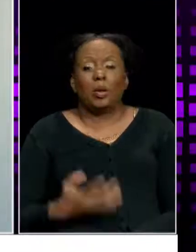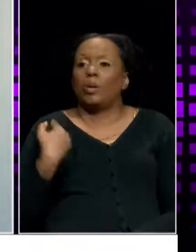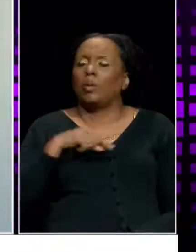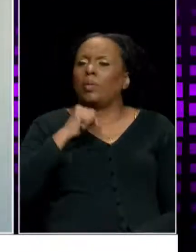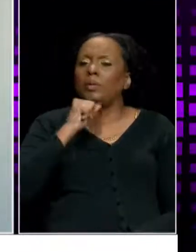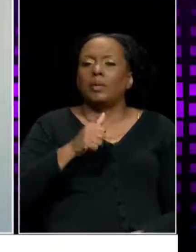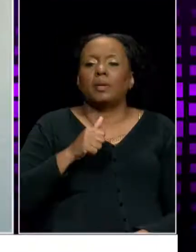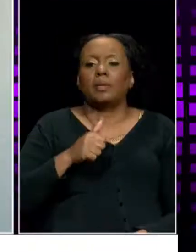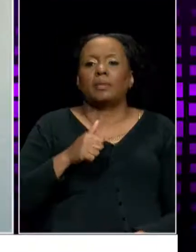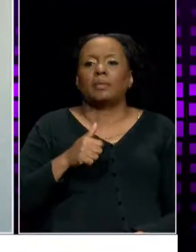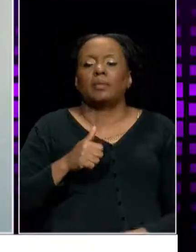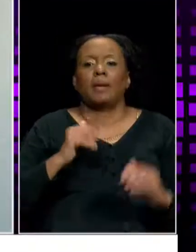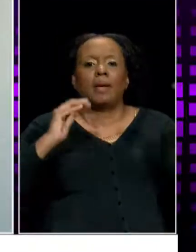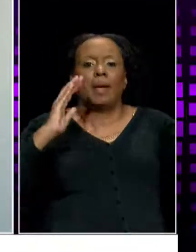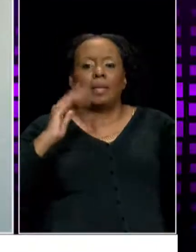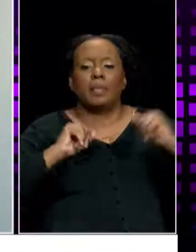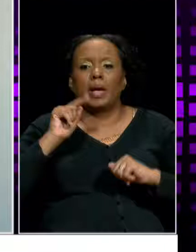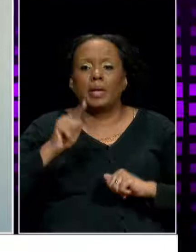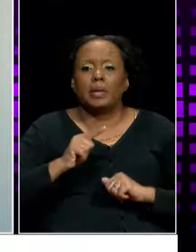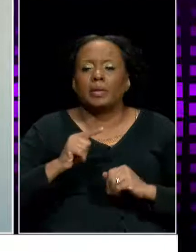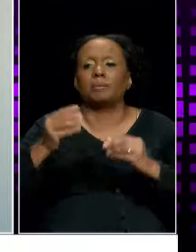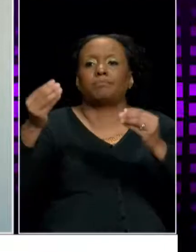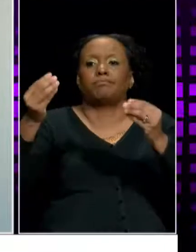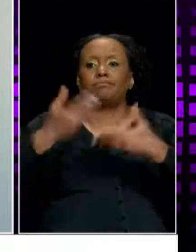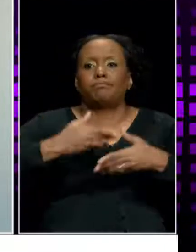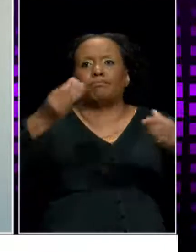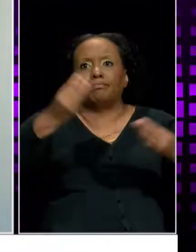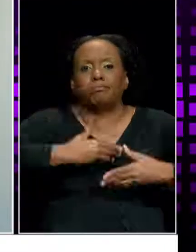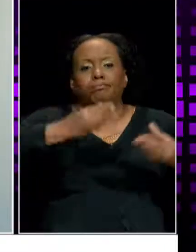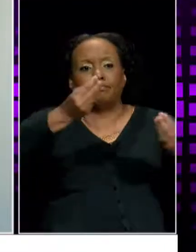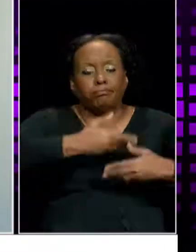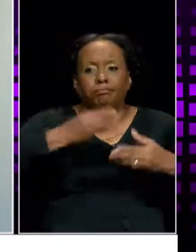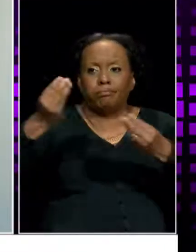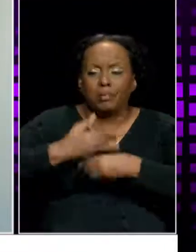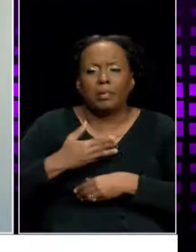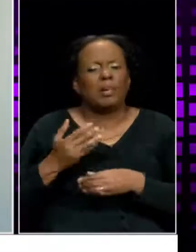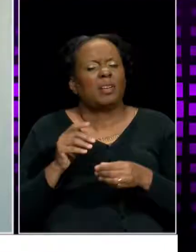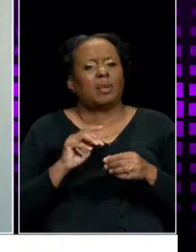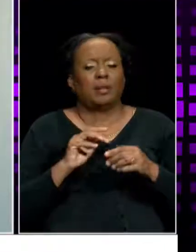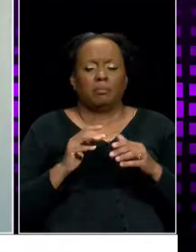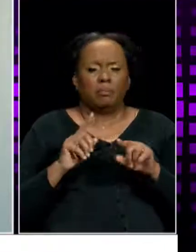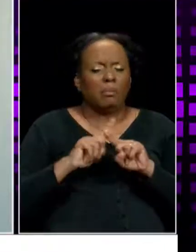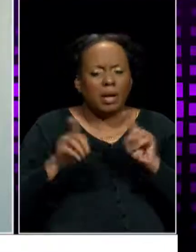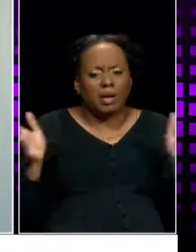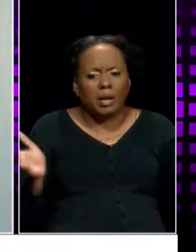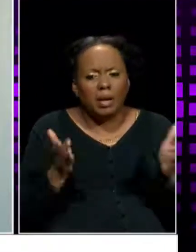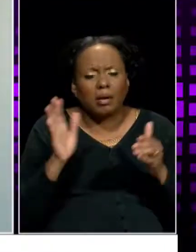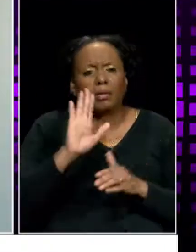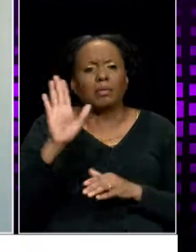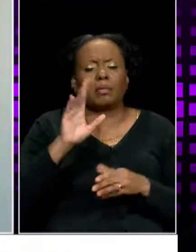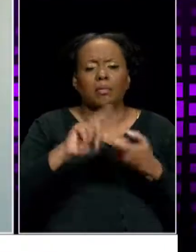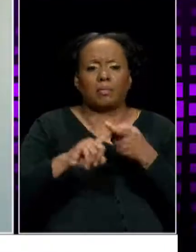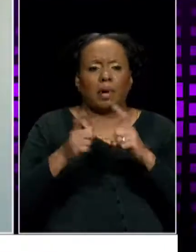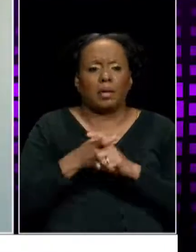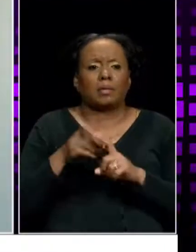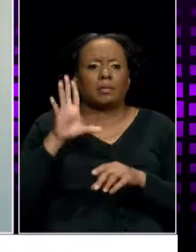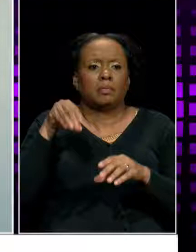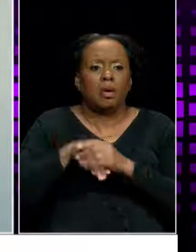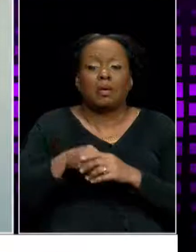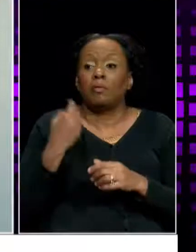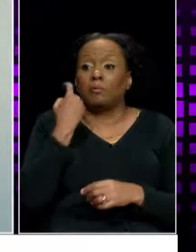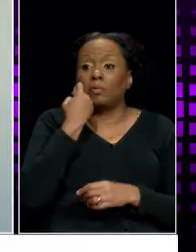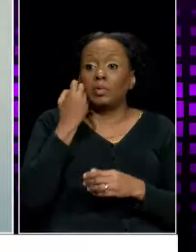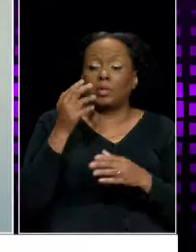just ask that you fill out the polls, you sign up the reporters, you encourage your friends to do it. We recently partnered with UWK Hill,